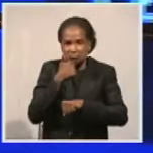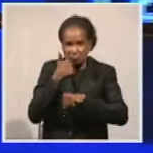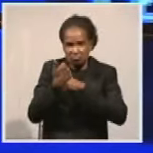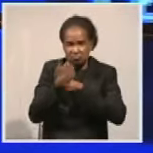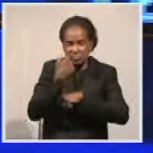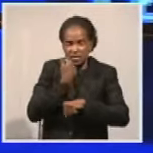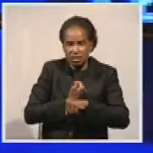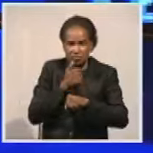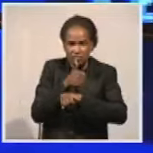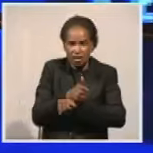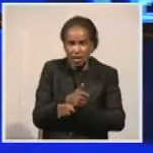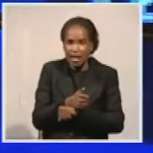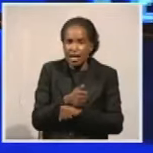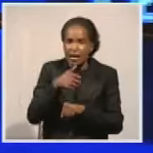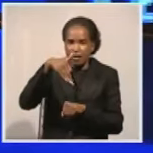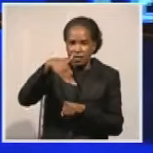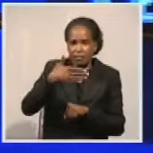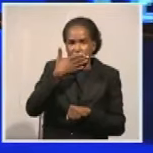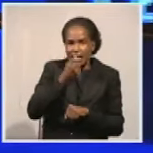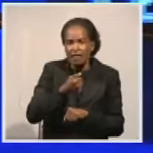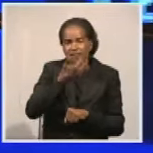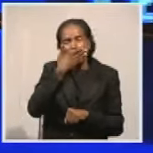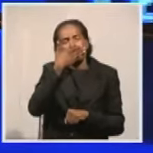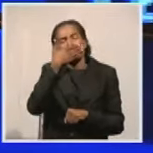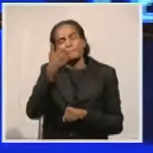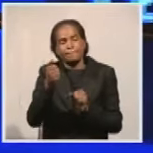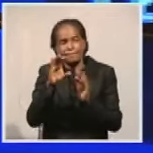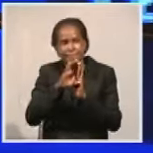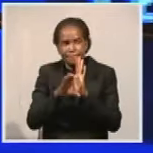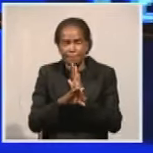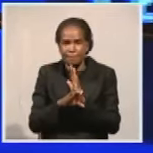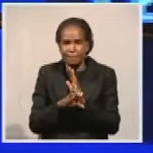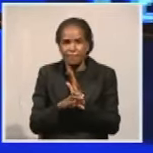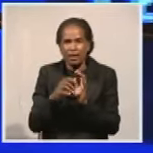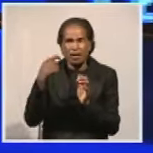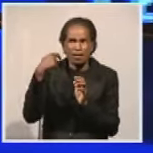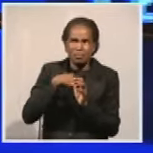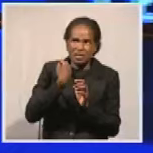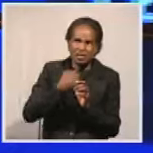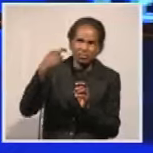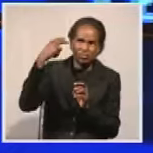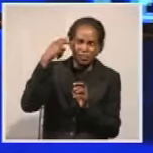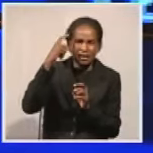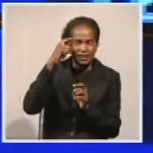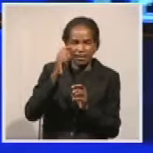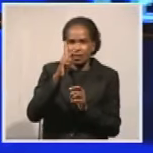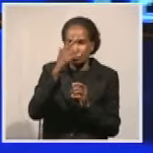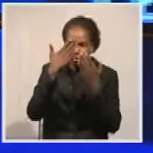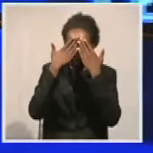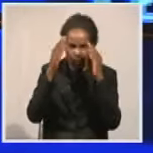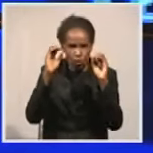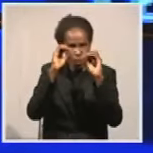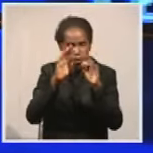have the best constitution, I think we are not doing enough to educate